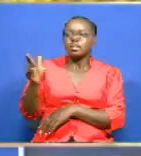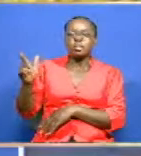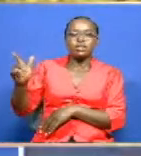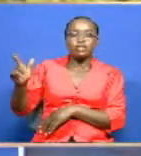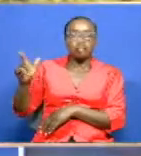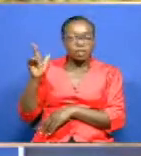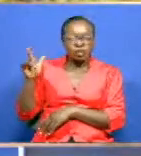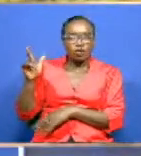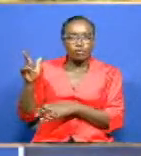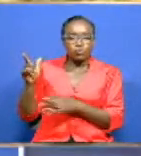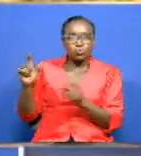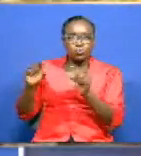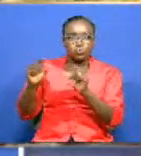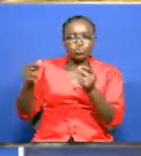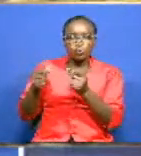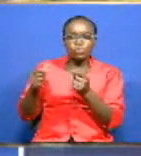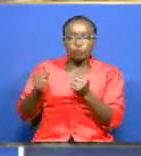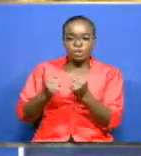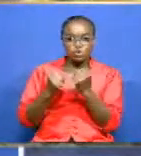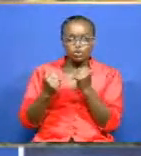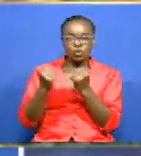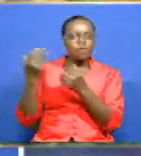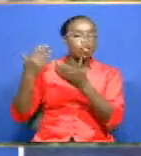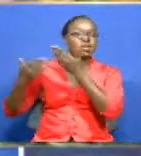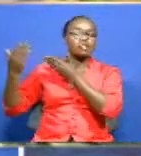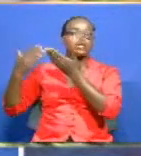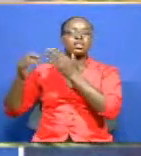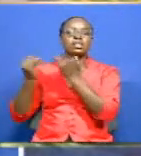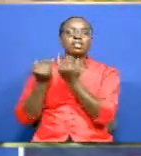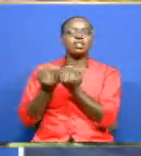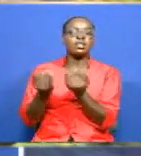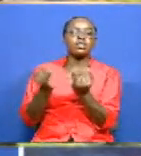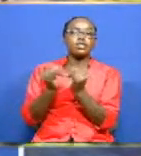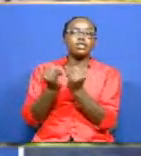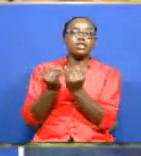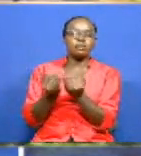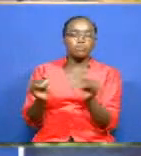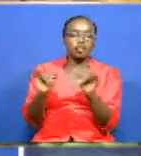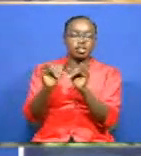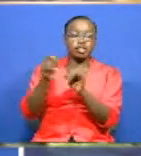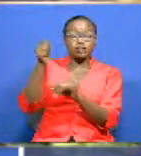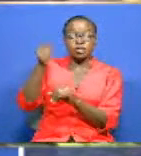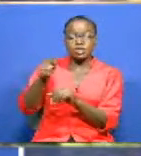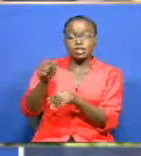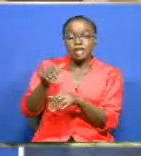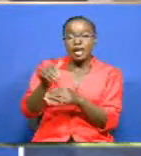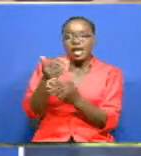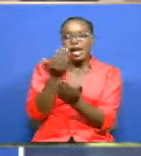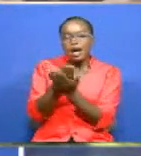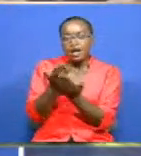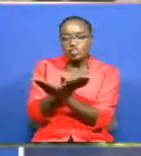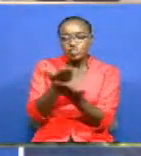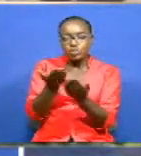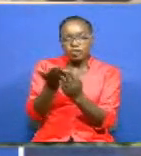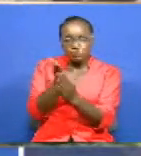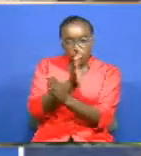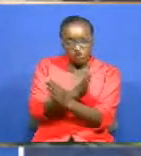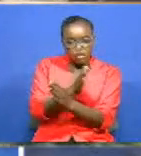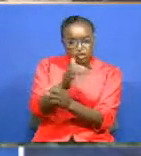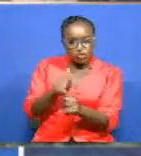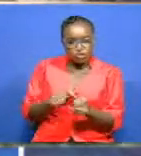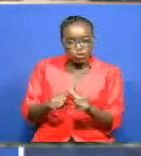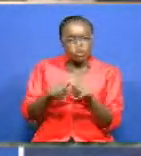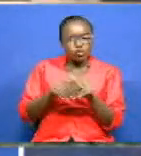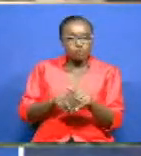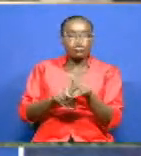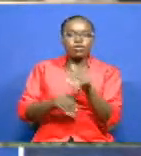fraternity, leaves behind a strong legacy and an independent judiciary, as he urged those he leaves behind to continue upholding the